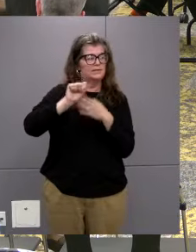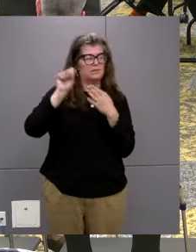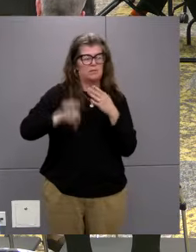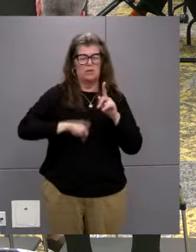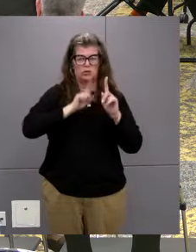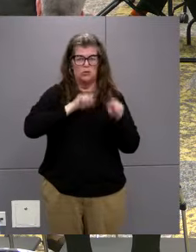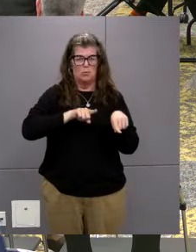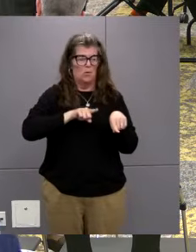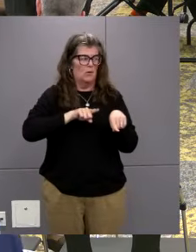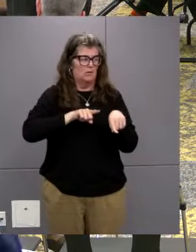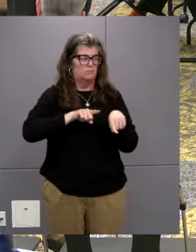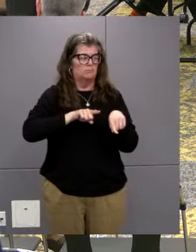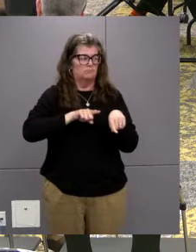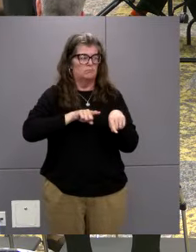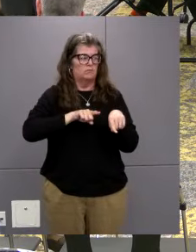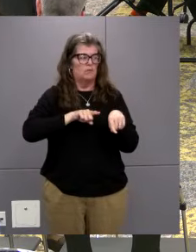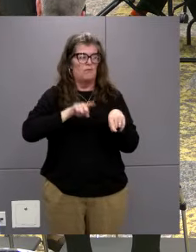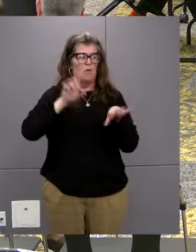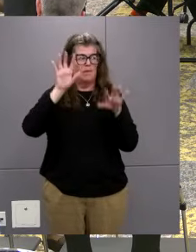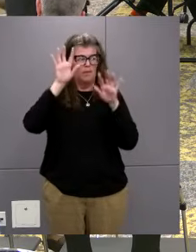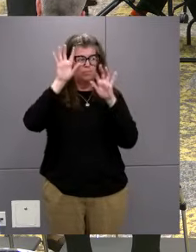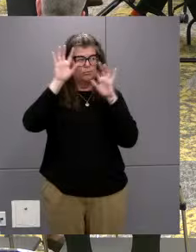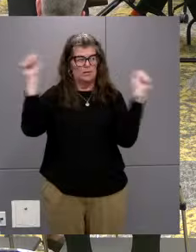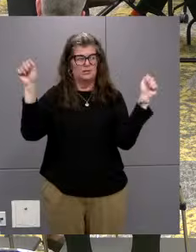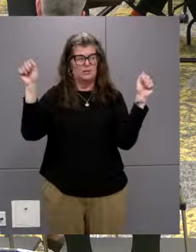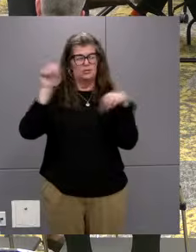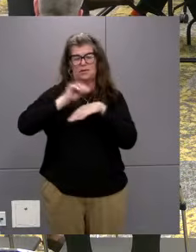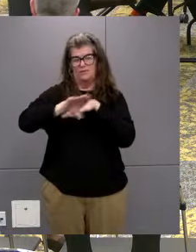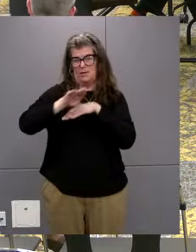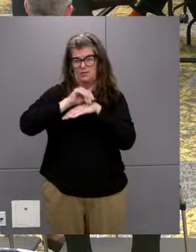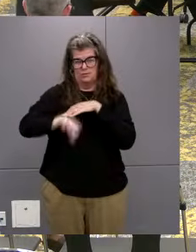Student Presidential Advisory Council.